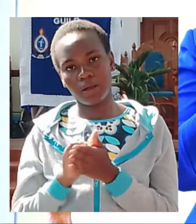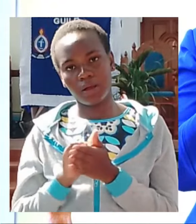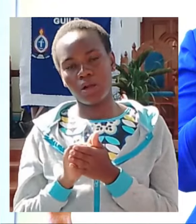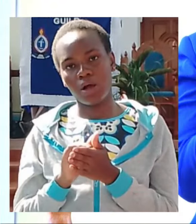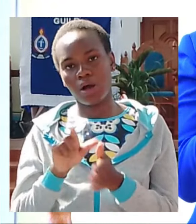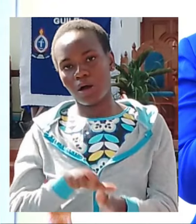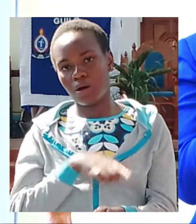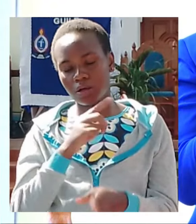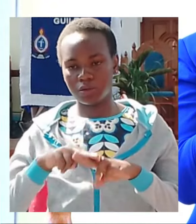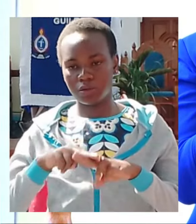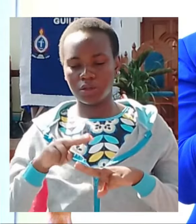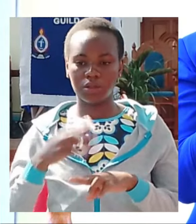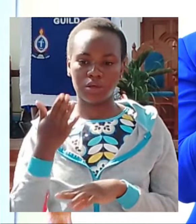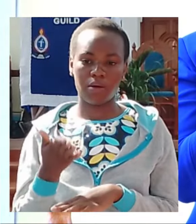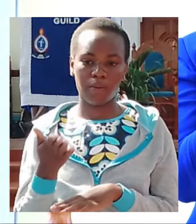as we are seated,